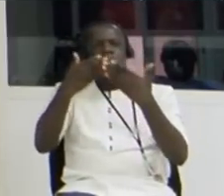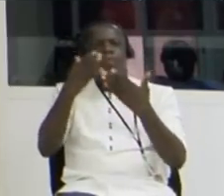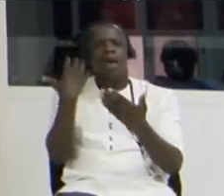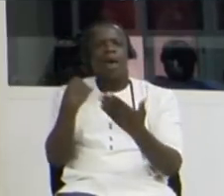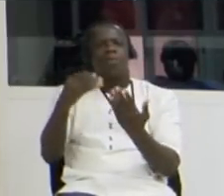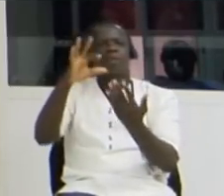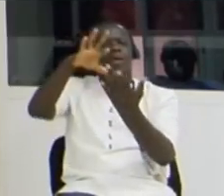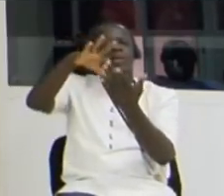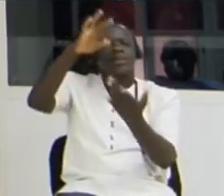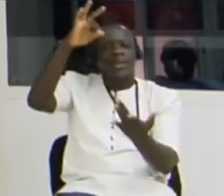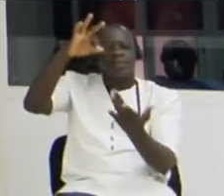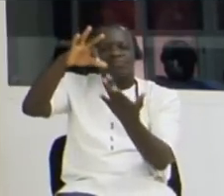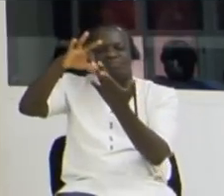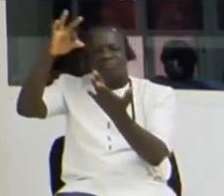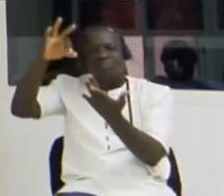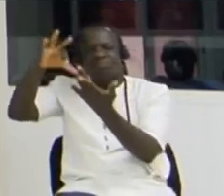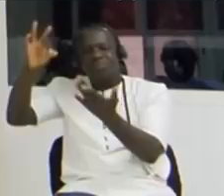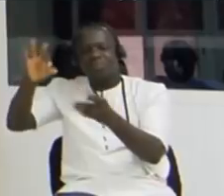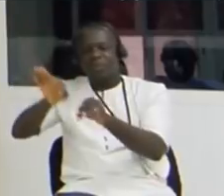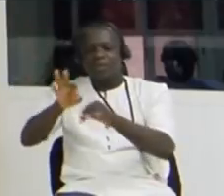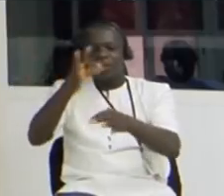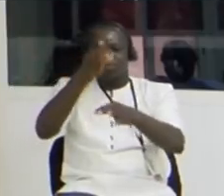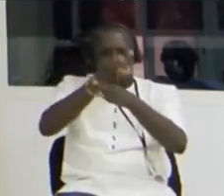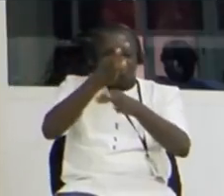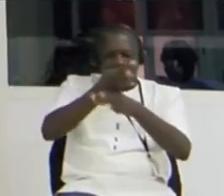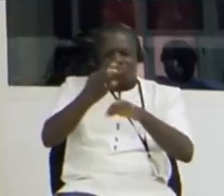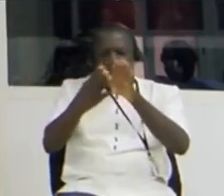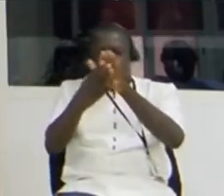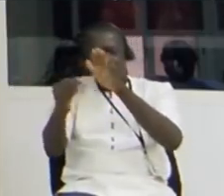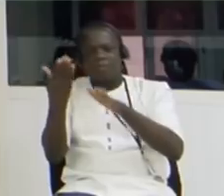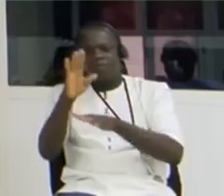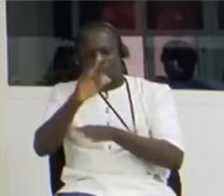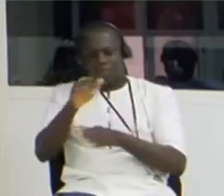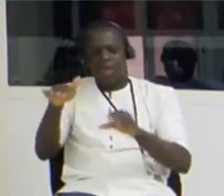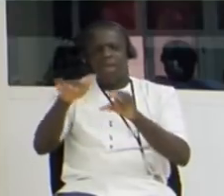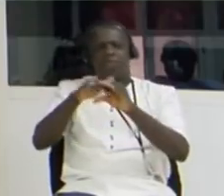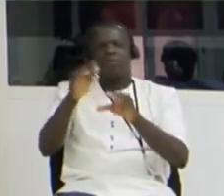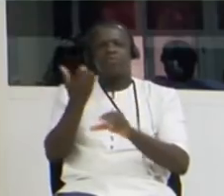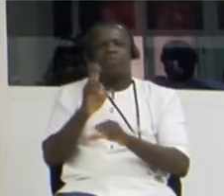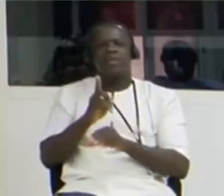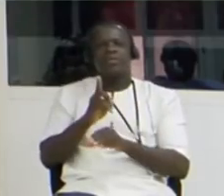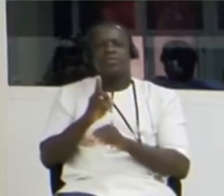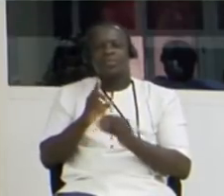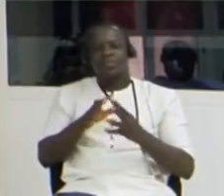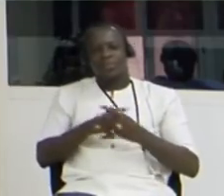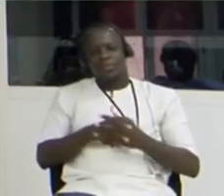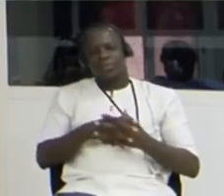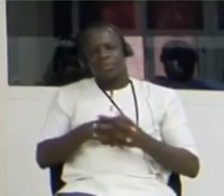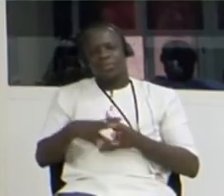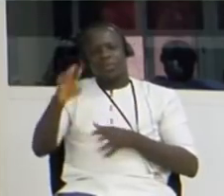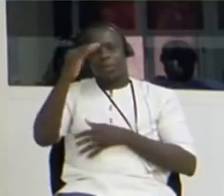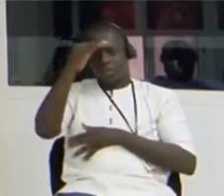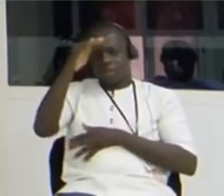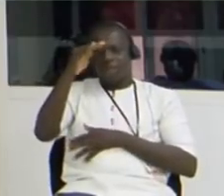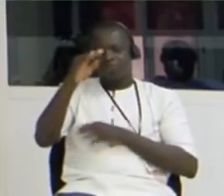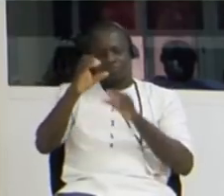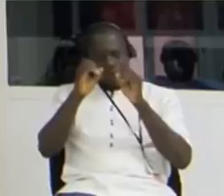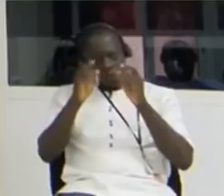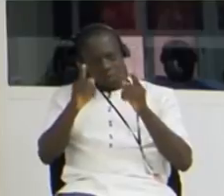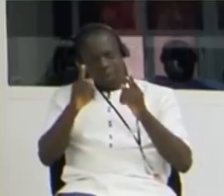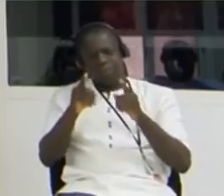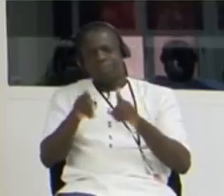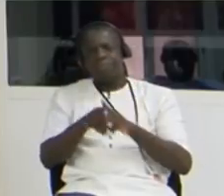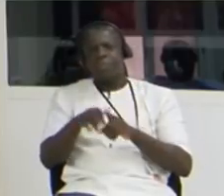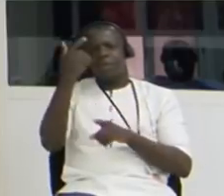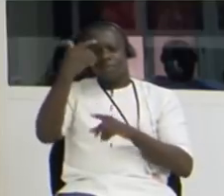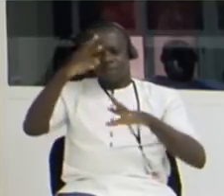this mentoring exercise, so to speak, involved. Thank you. Okay, we have regional